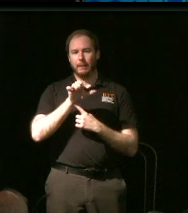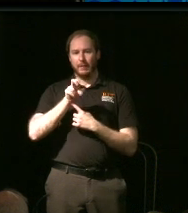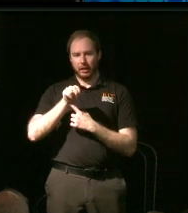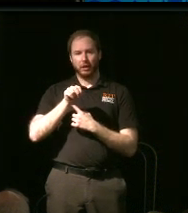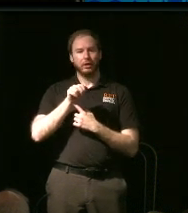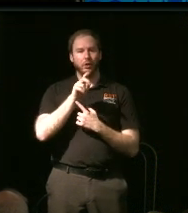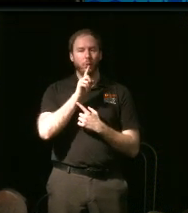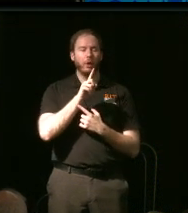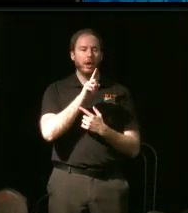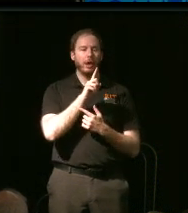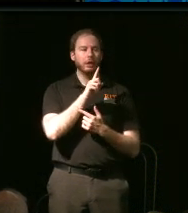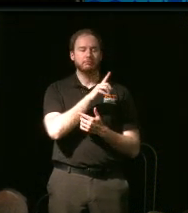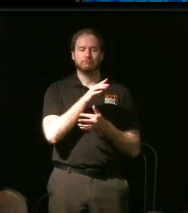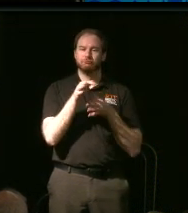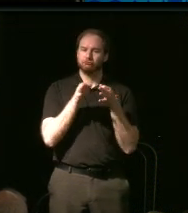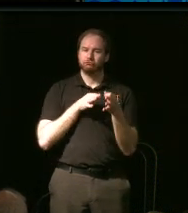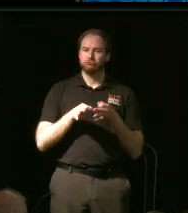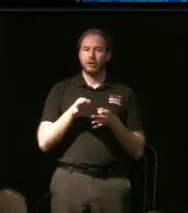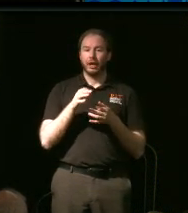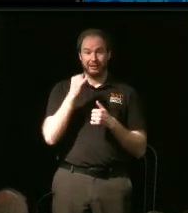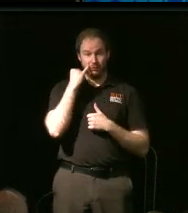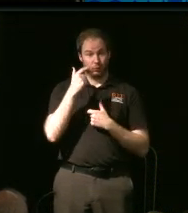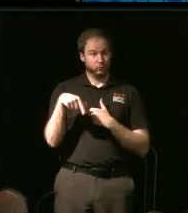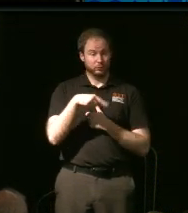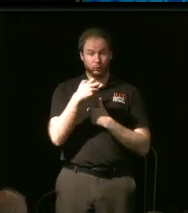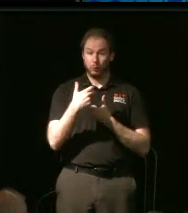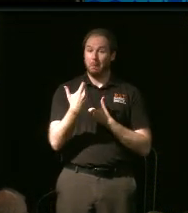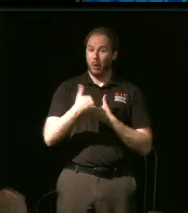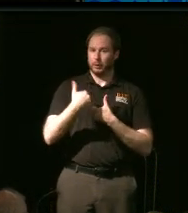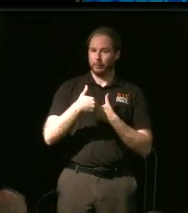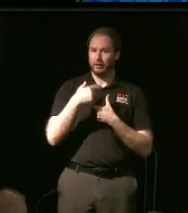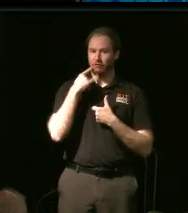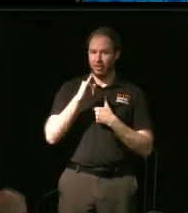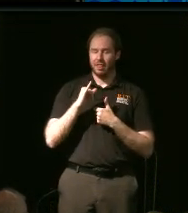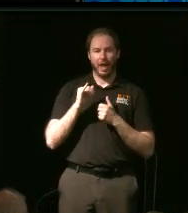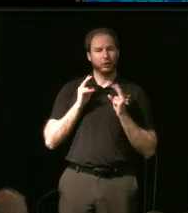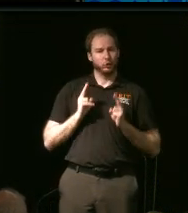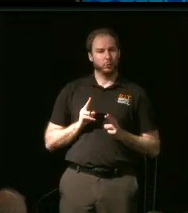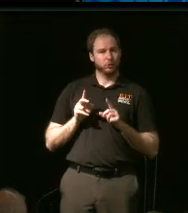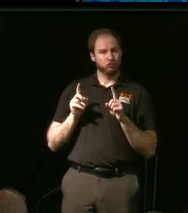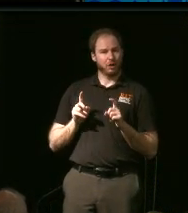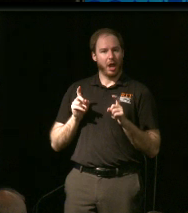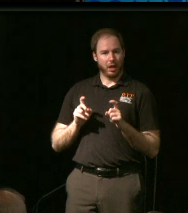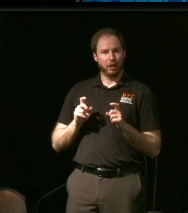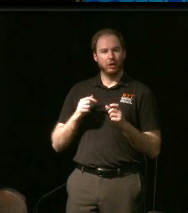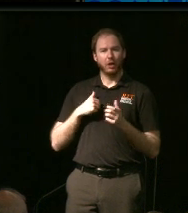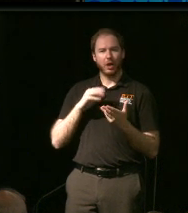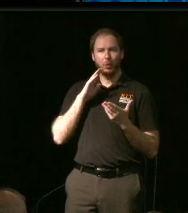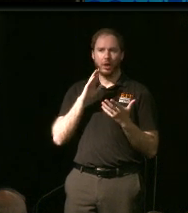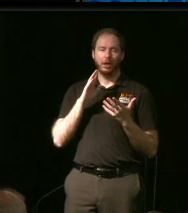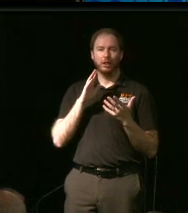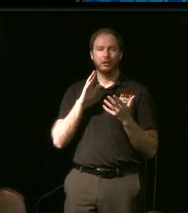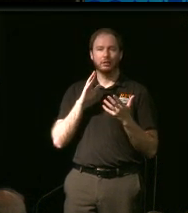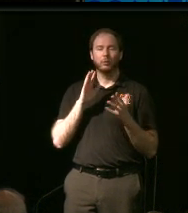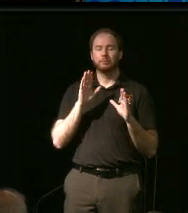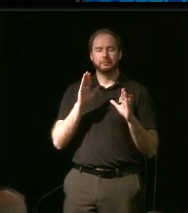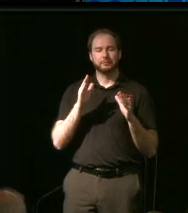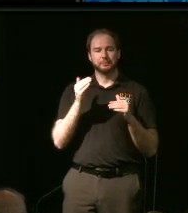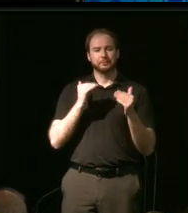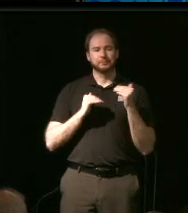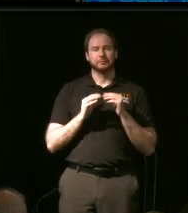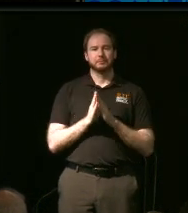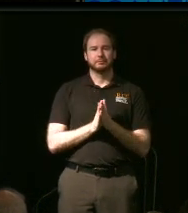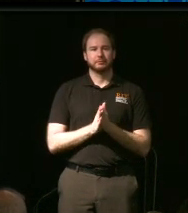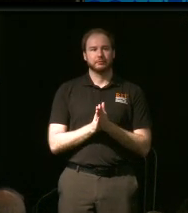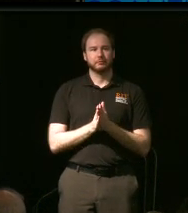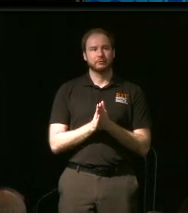about participating in clinical trials. And so I'm going to switch a little bit and talk about this